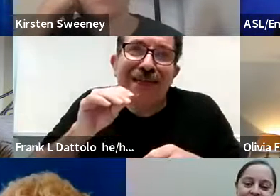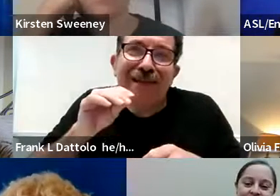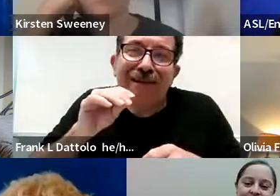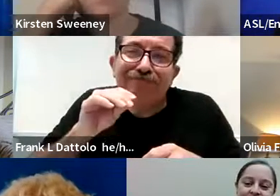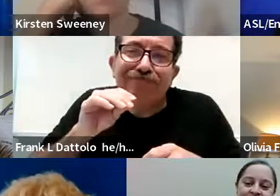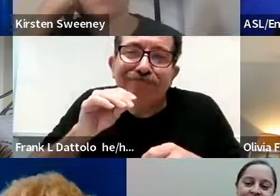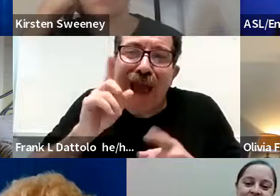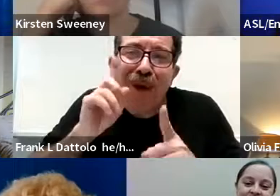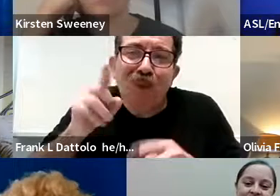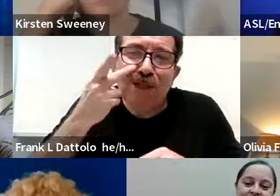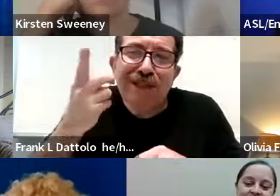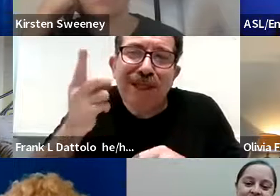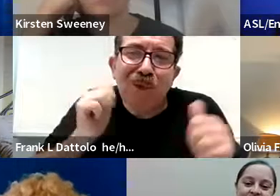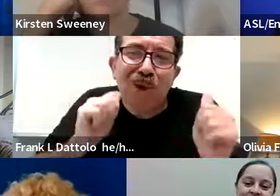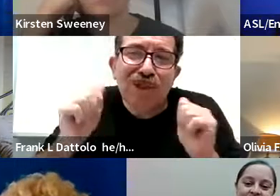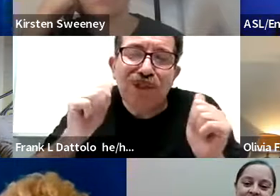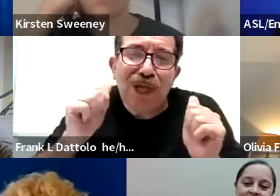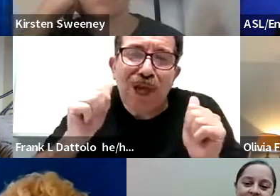very similar.